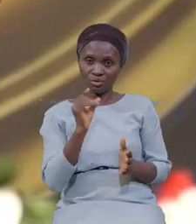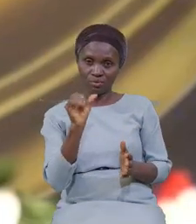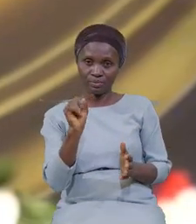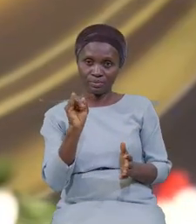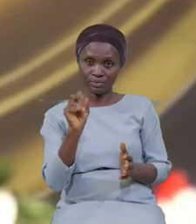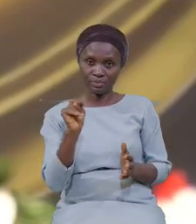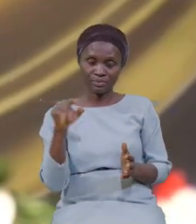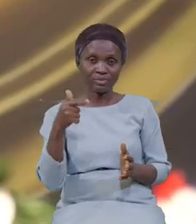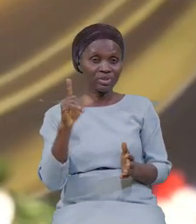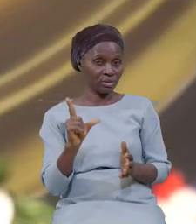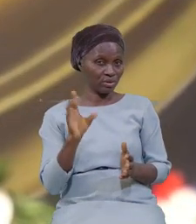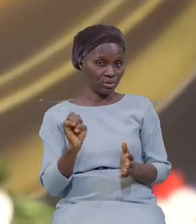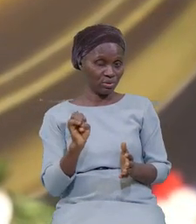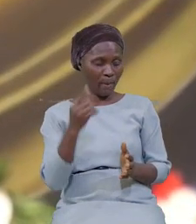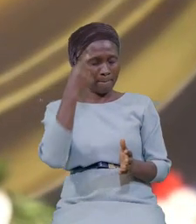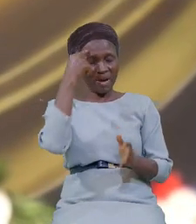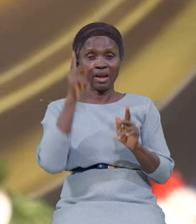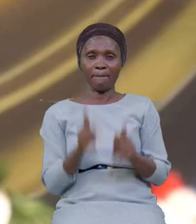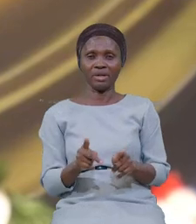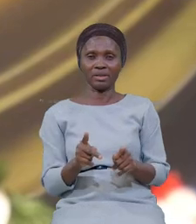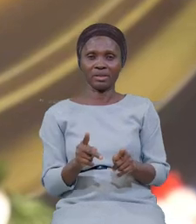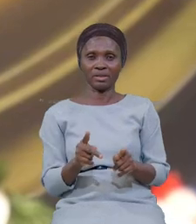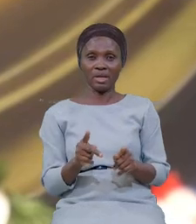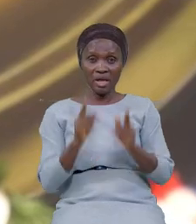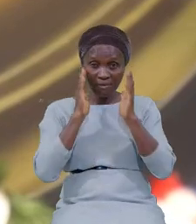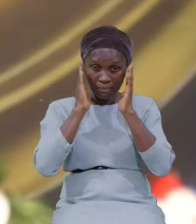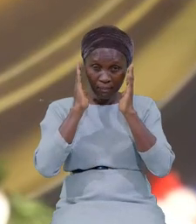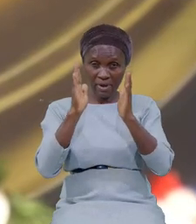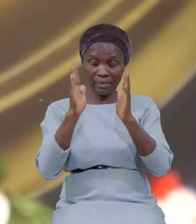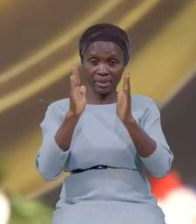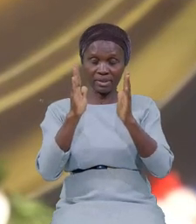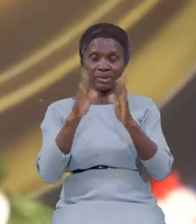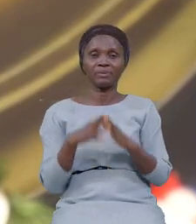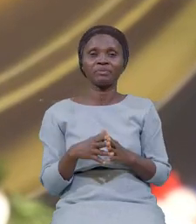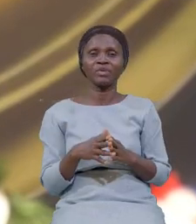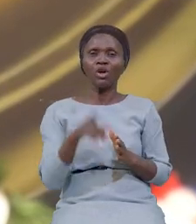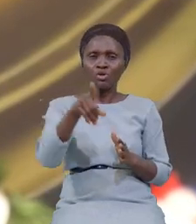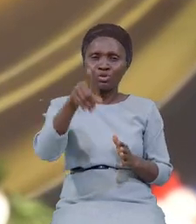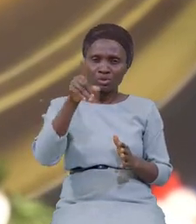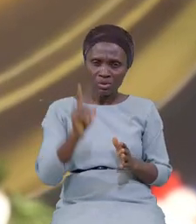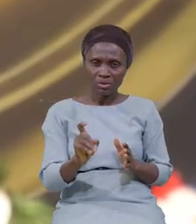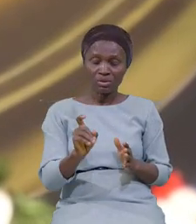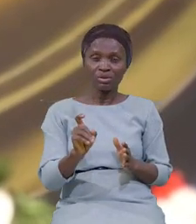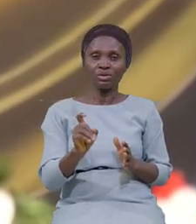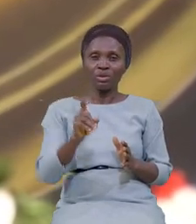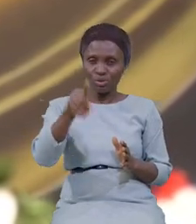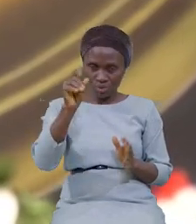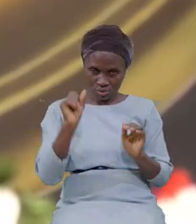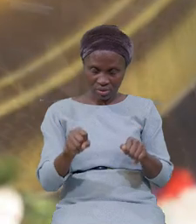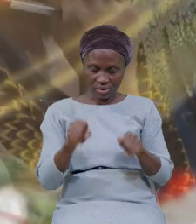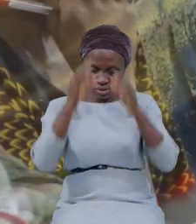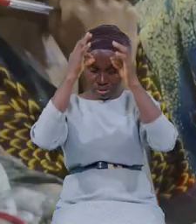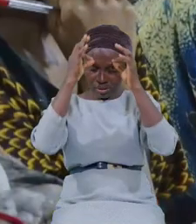direction, determined, that's where you need a change. And God will help you tonight. Your change will come.